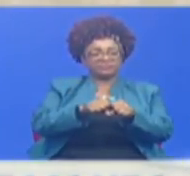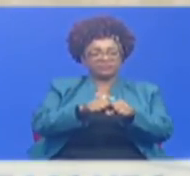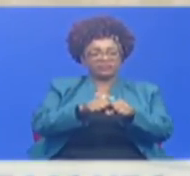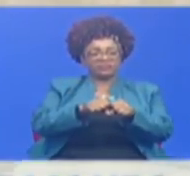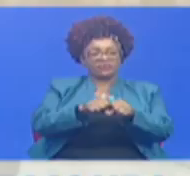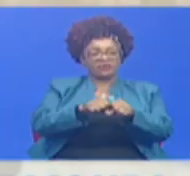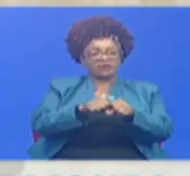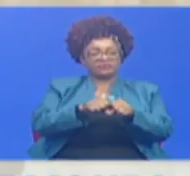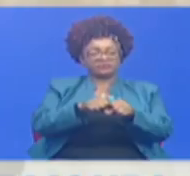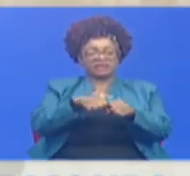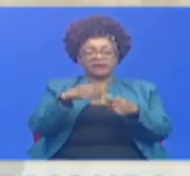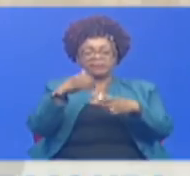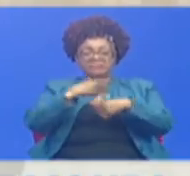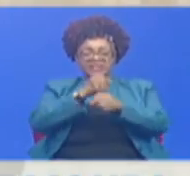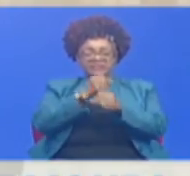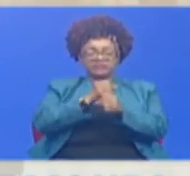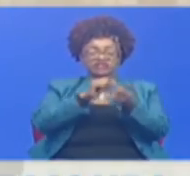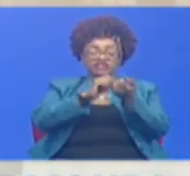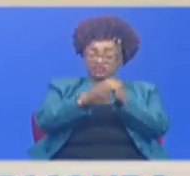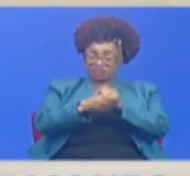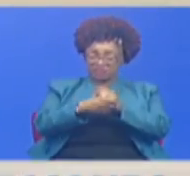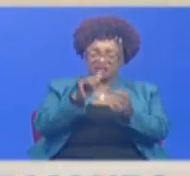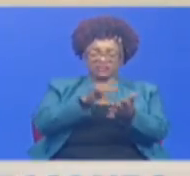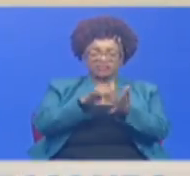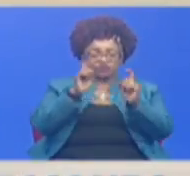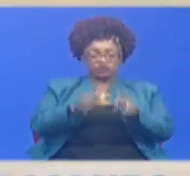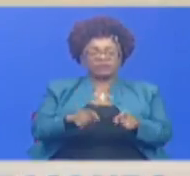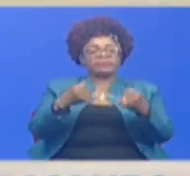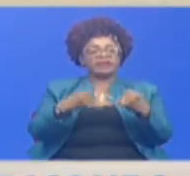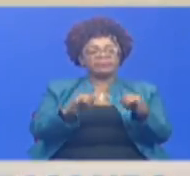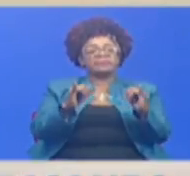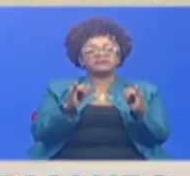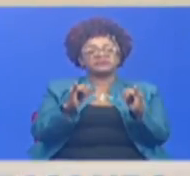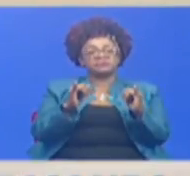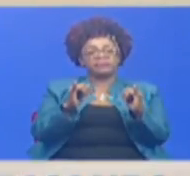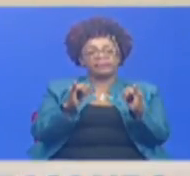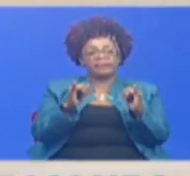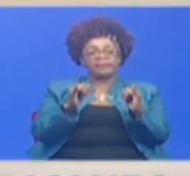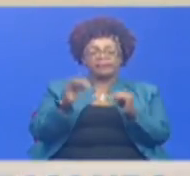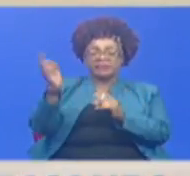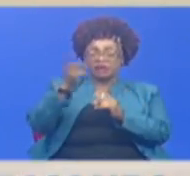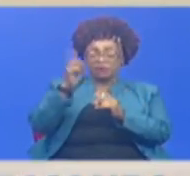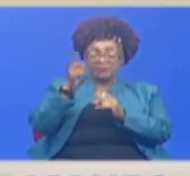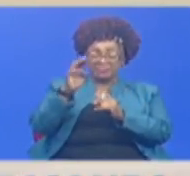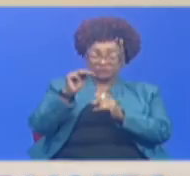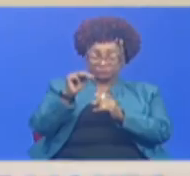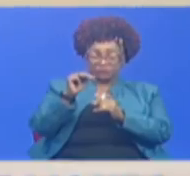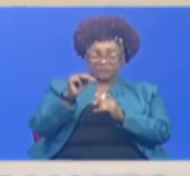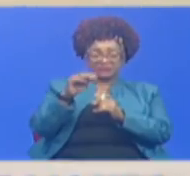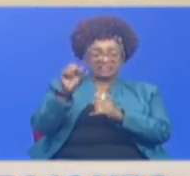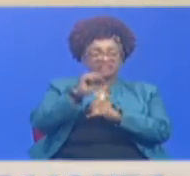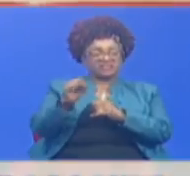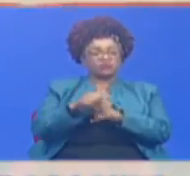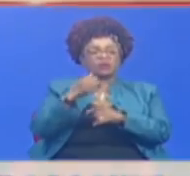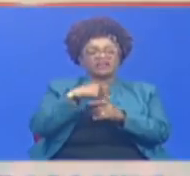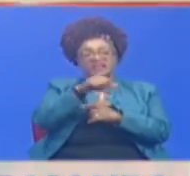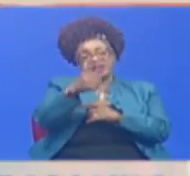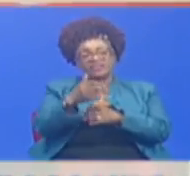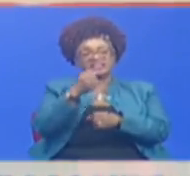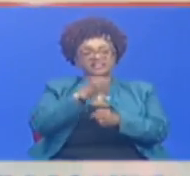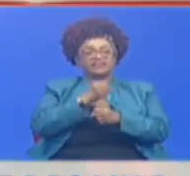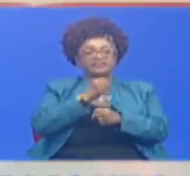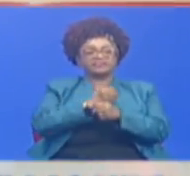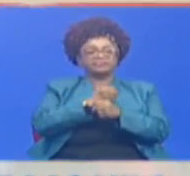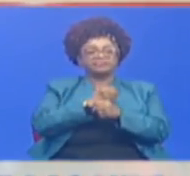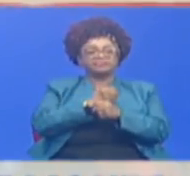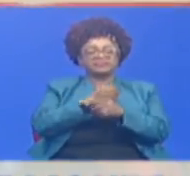the changes that needed to be implemented. The Nairobi Metropolitan Services will now have another stab at dismantling cartels